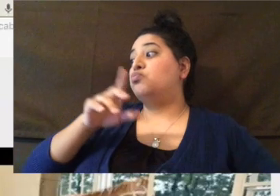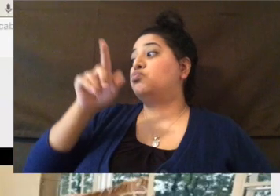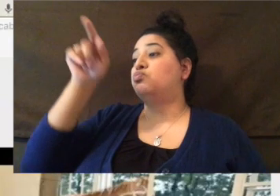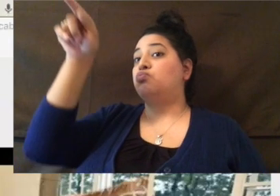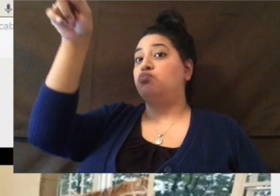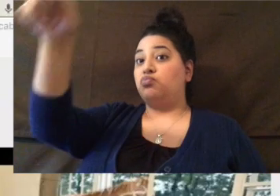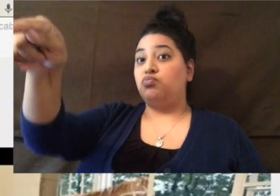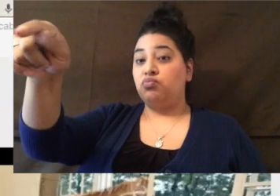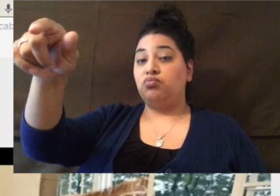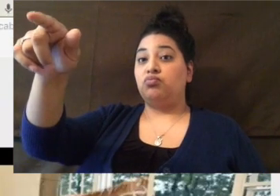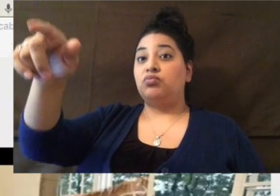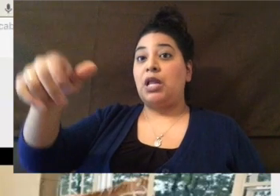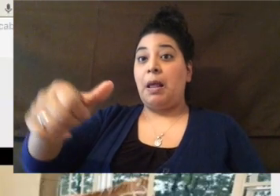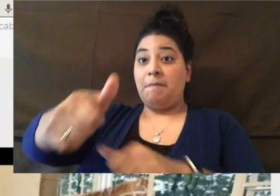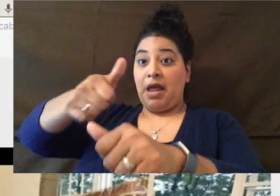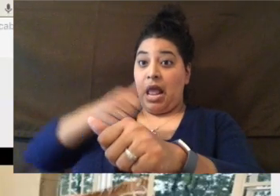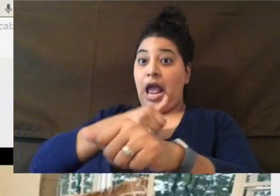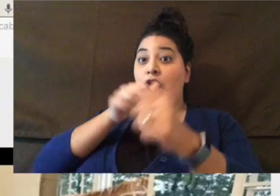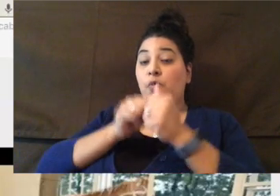set with 2